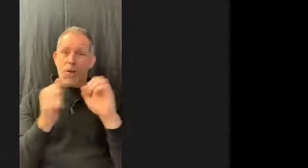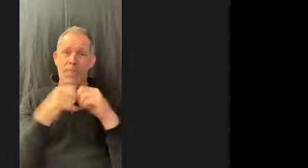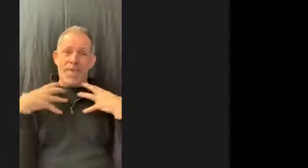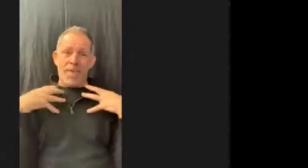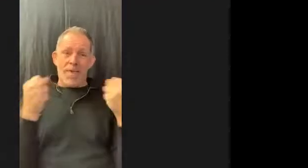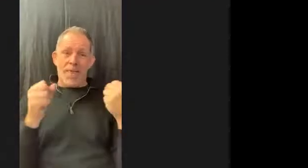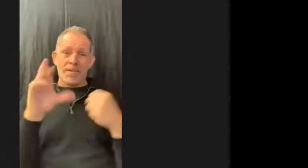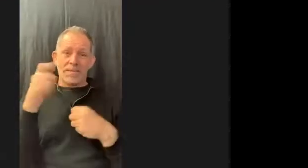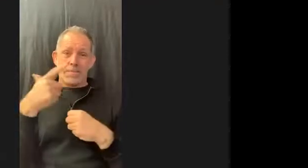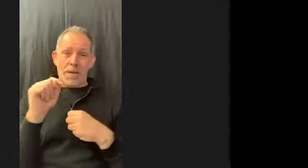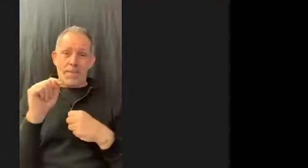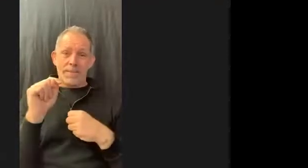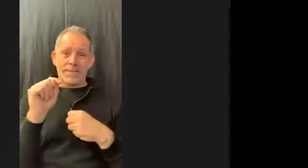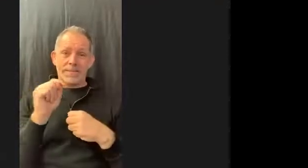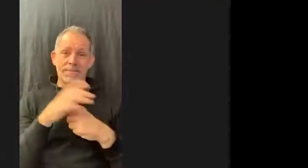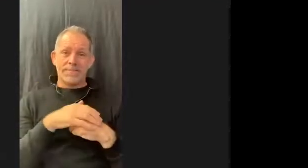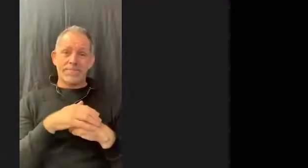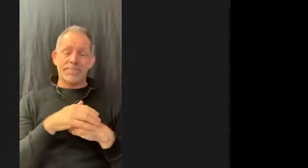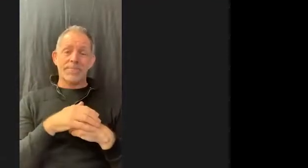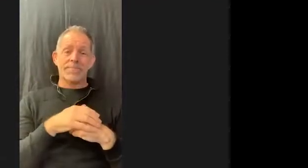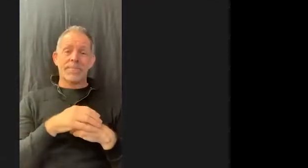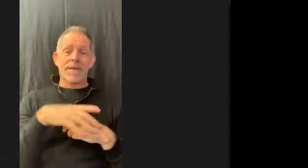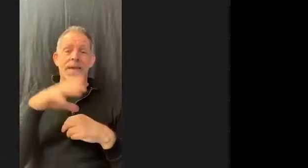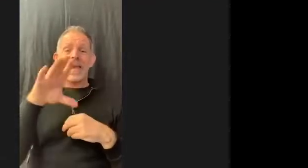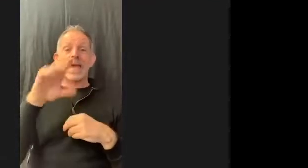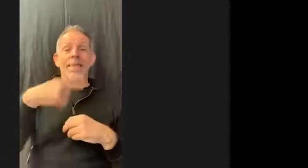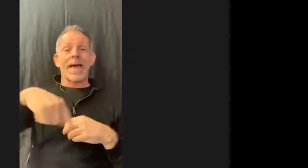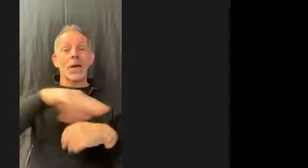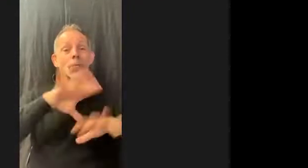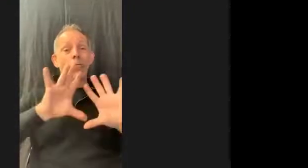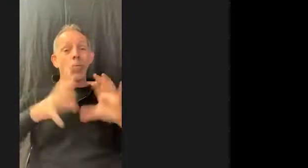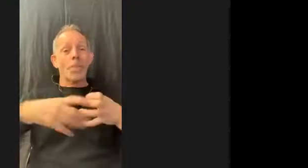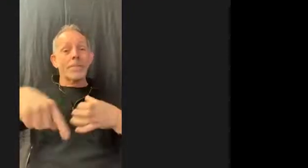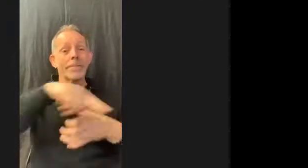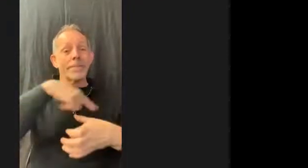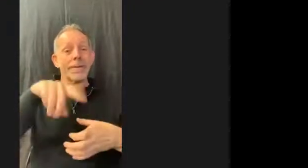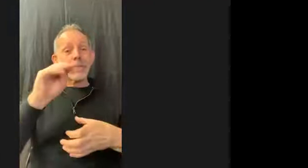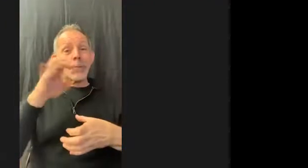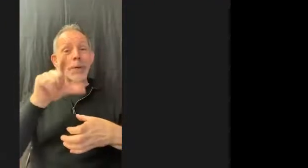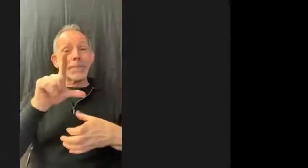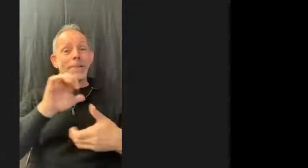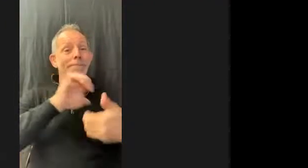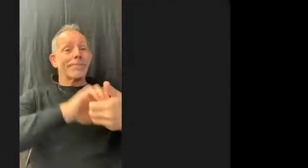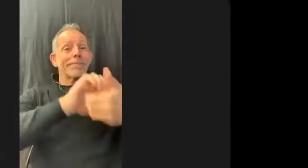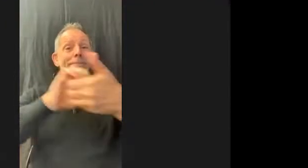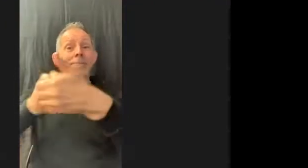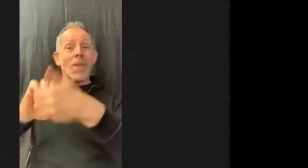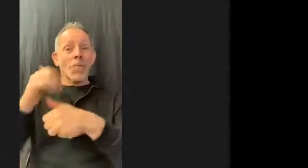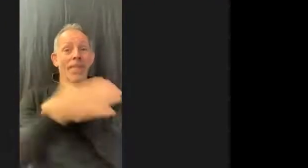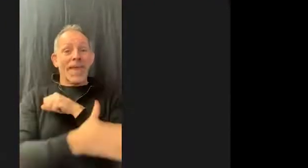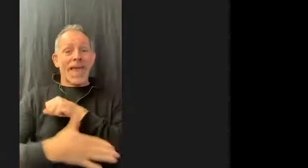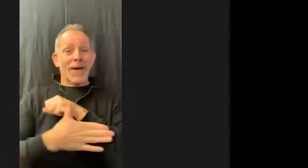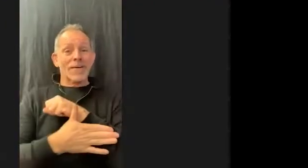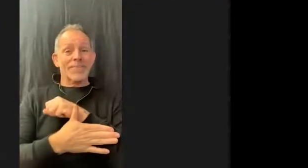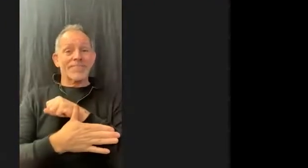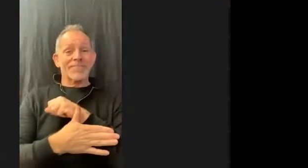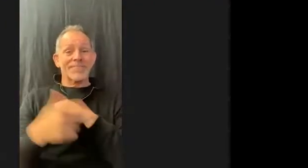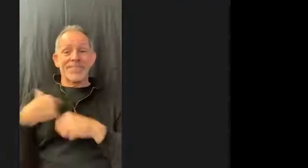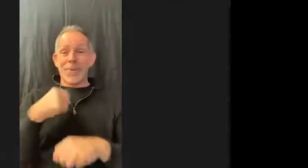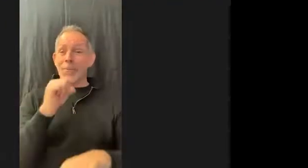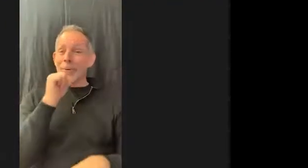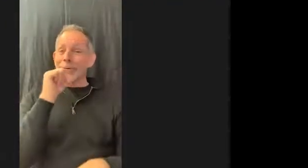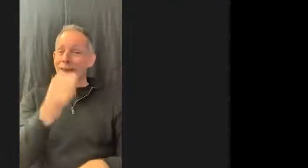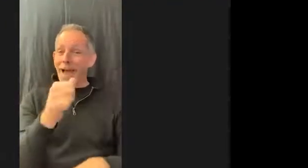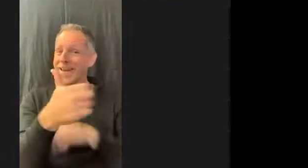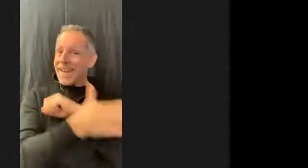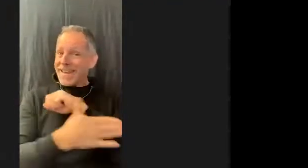overlapping governance with the county, but we're not a county agency, so I really defer to the county leadership on whether that's an